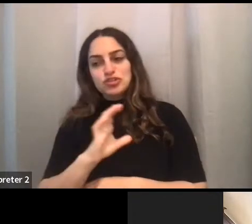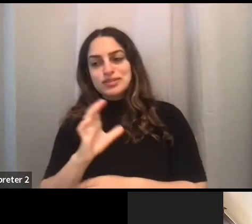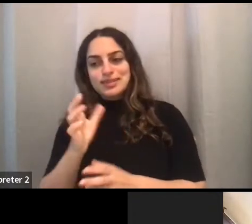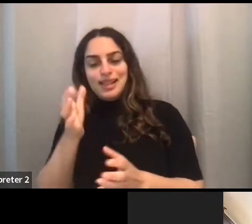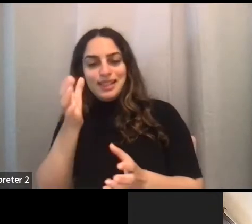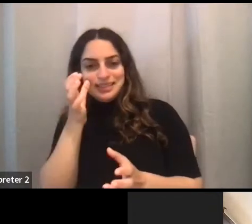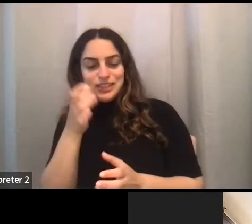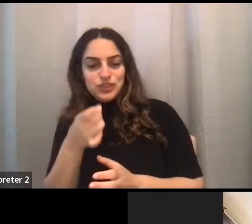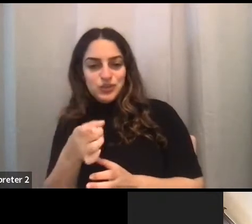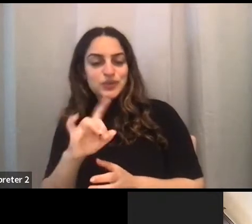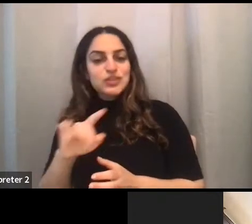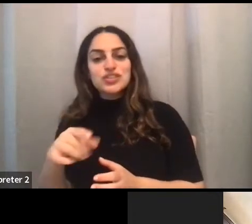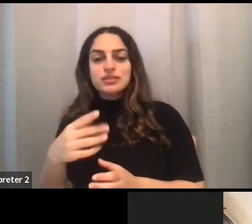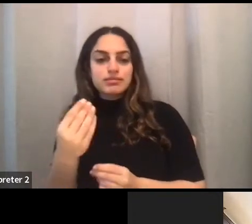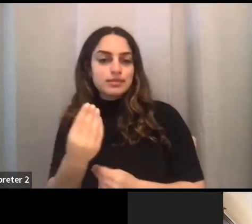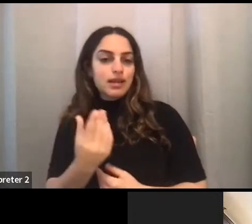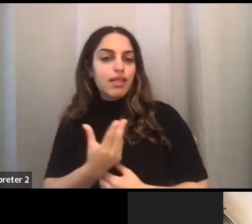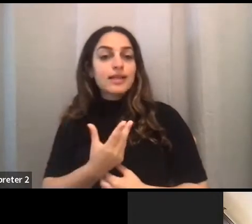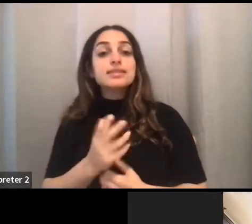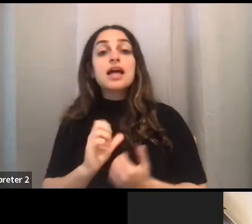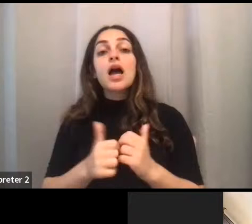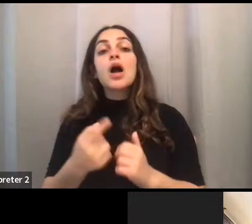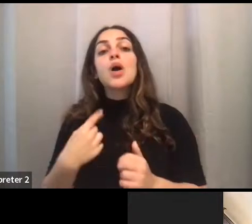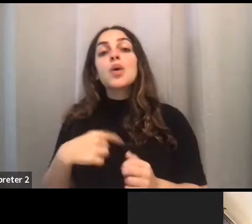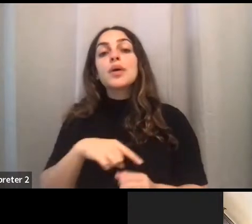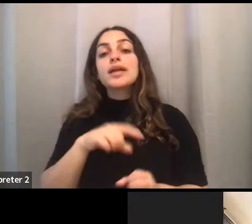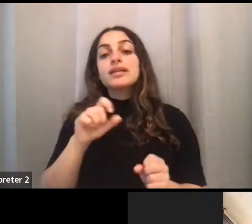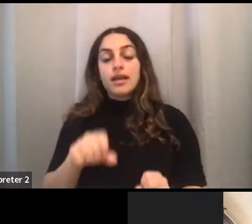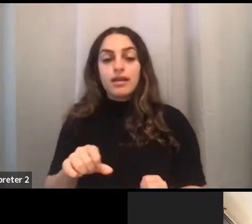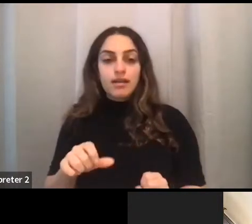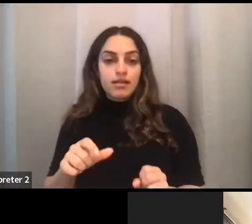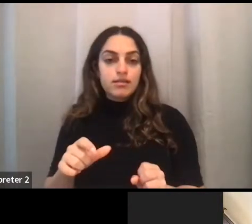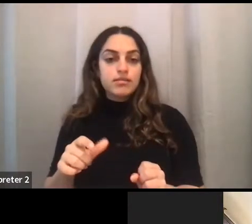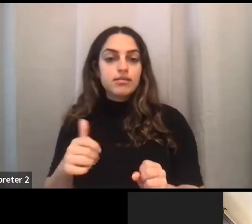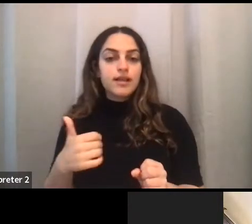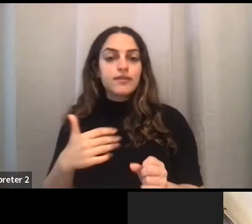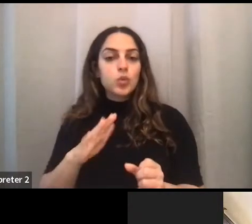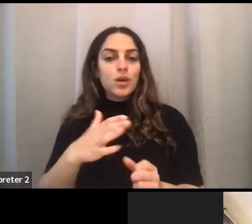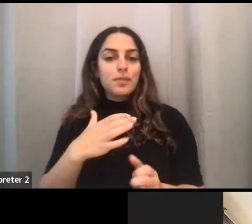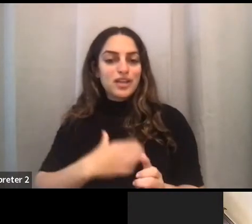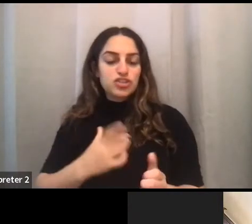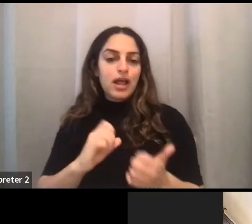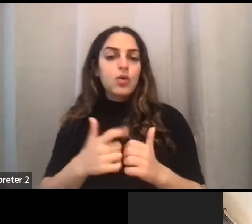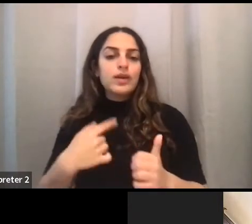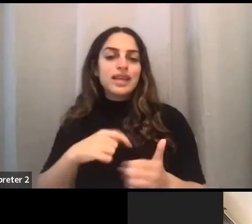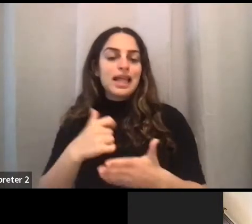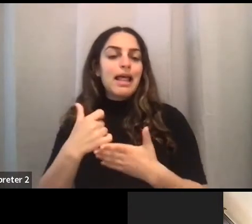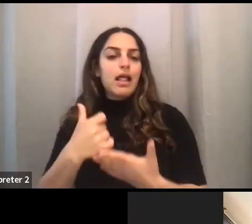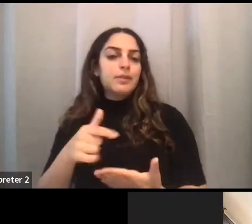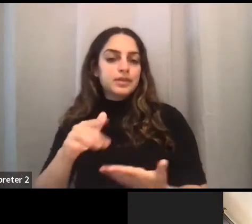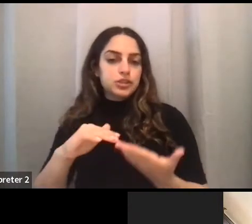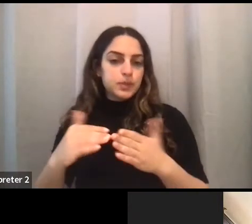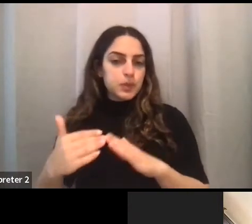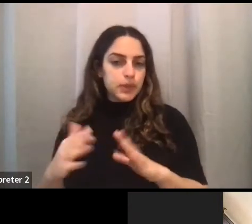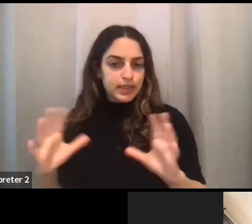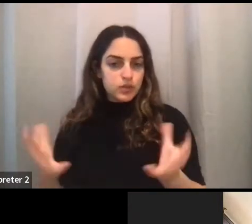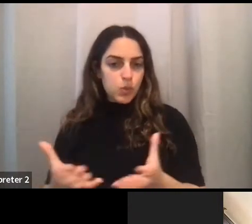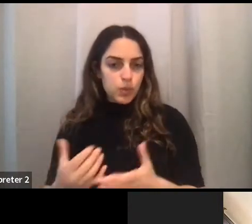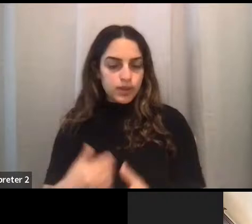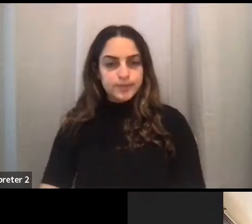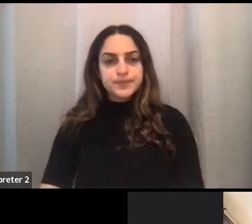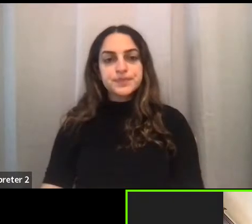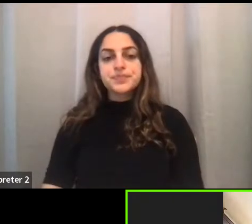us um how we can take your passion and help um this community as a whole